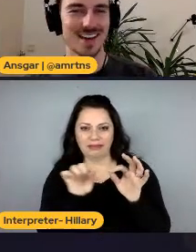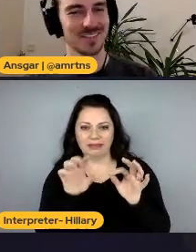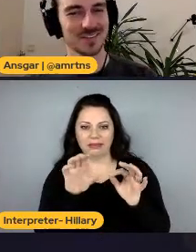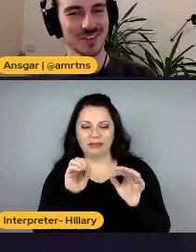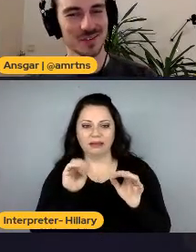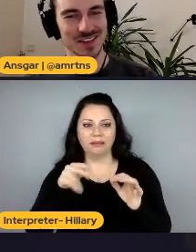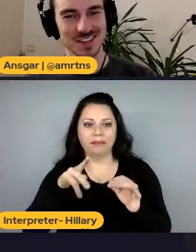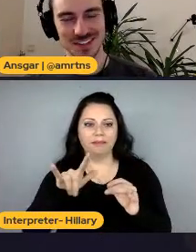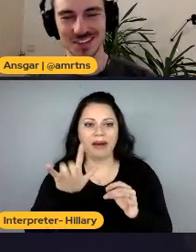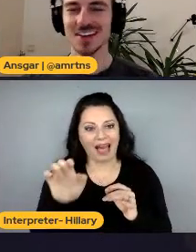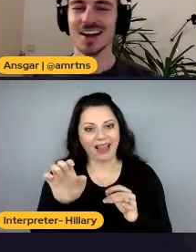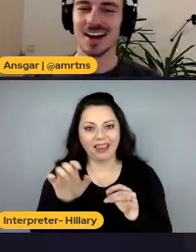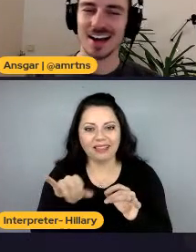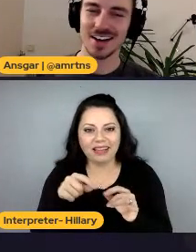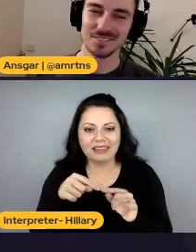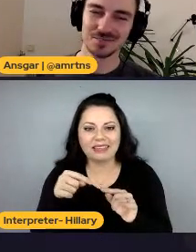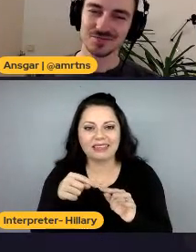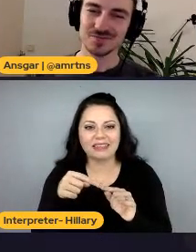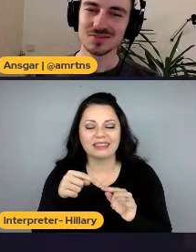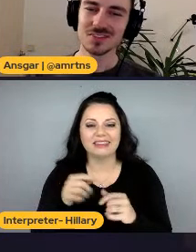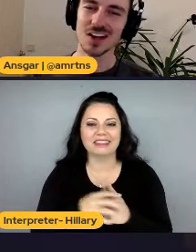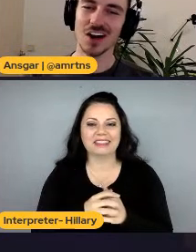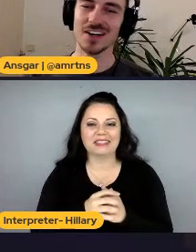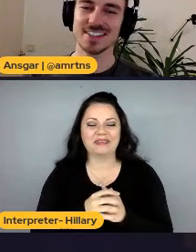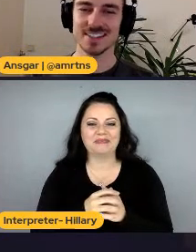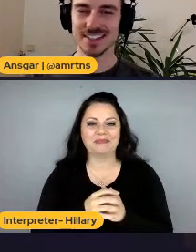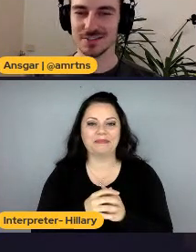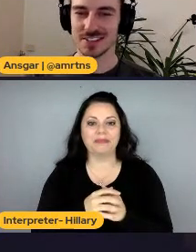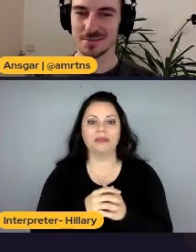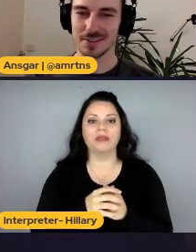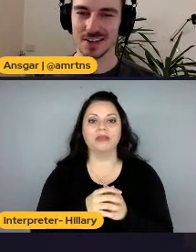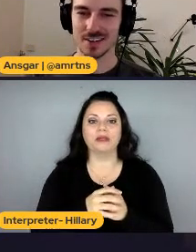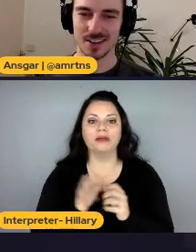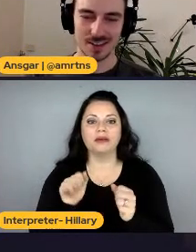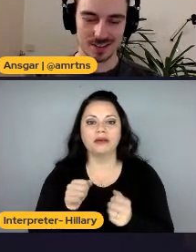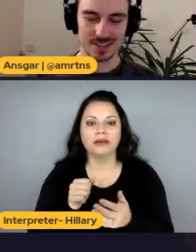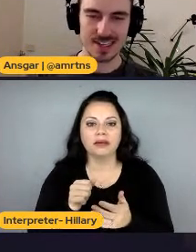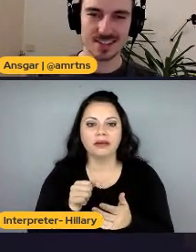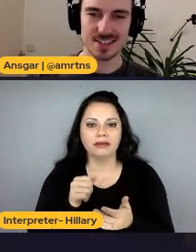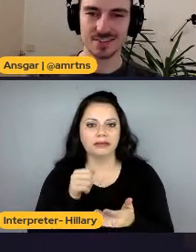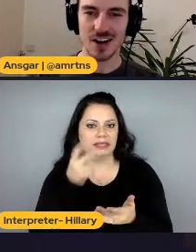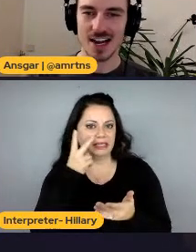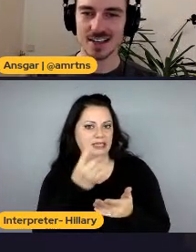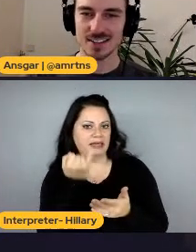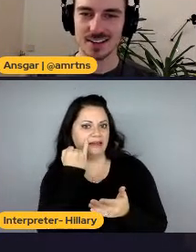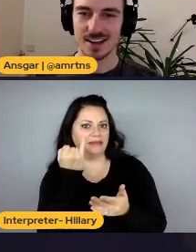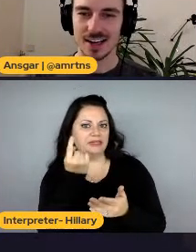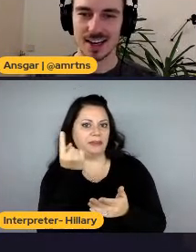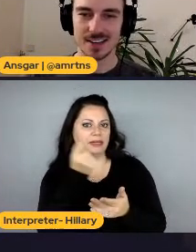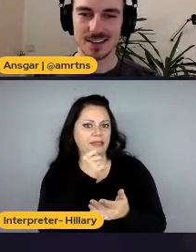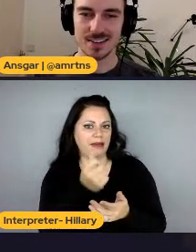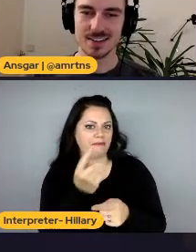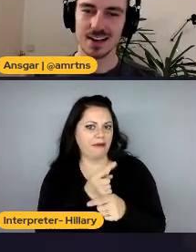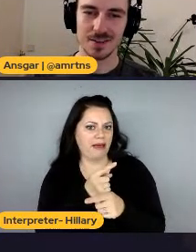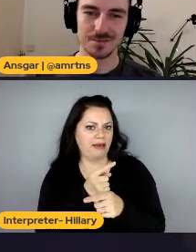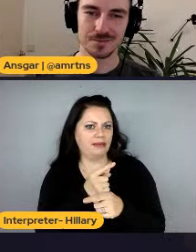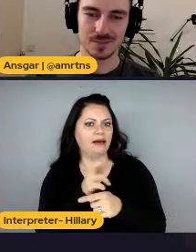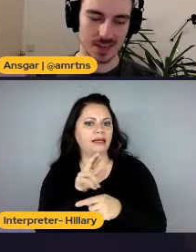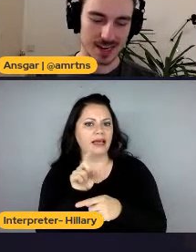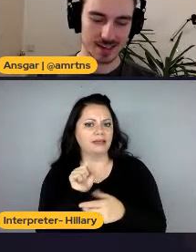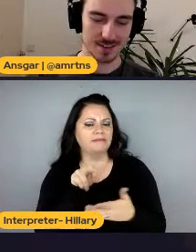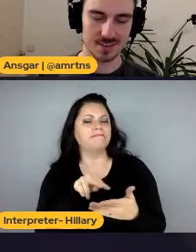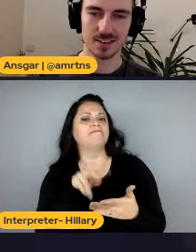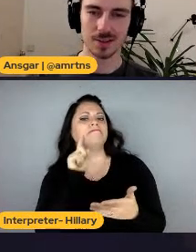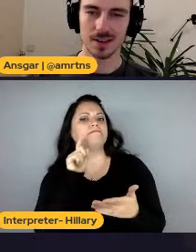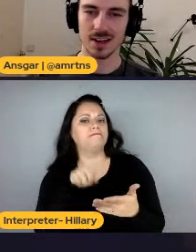compile step, if you wish to, already see if something doesn't seem right, and